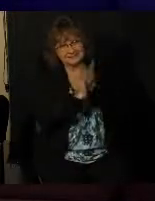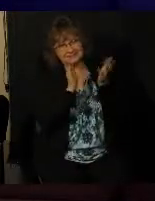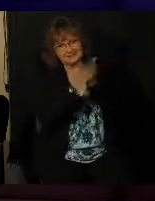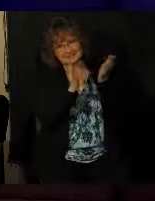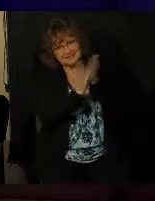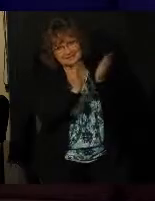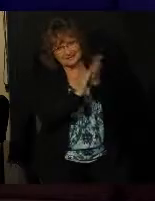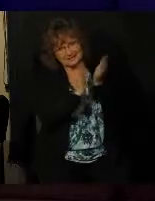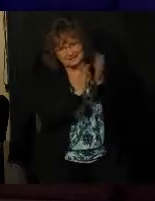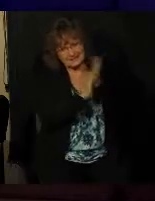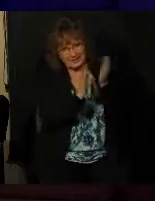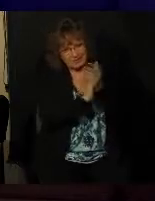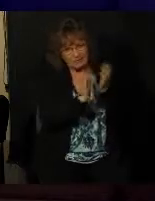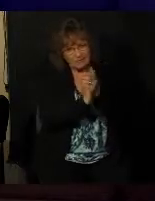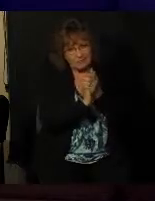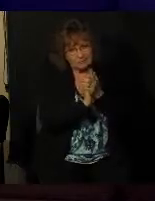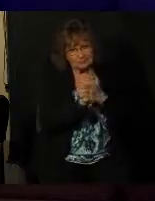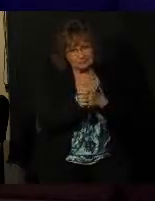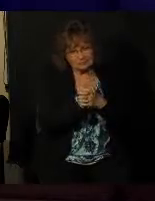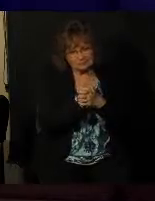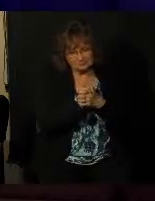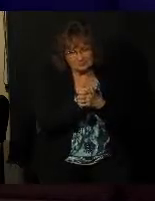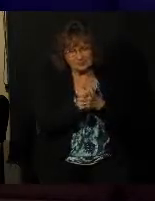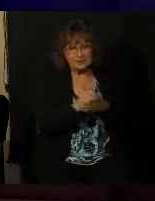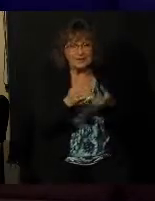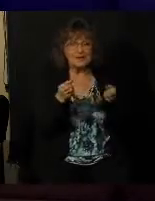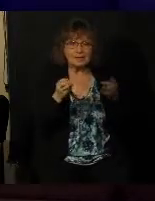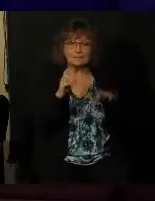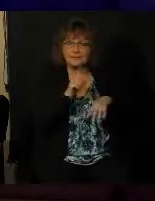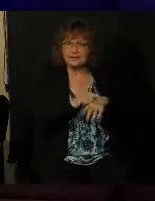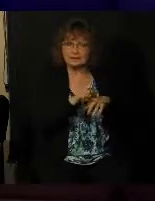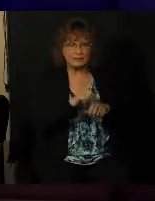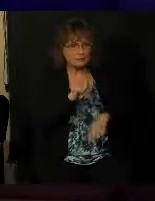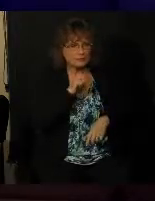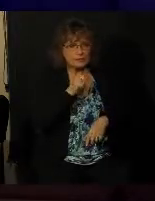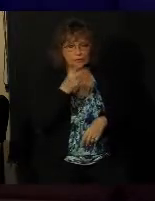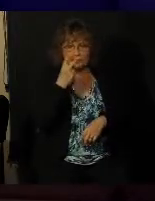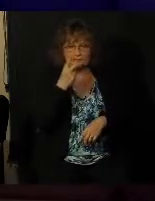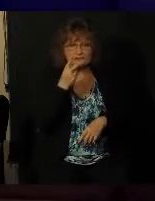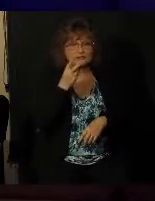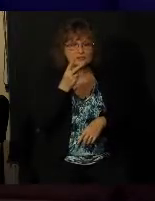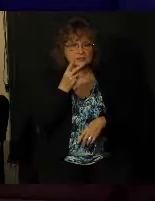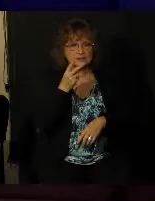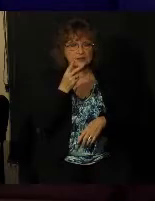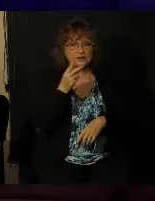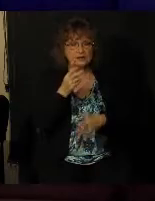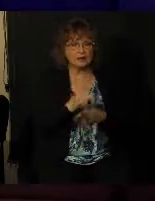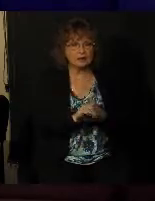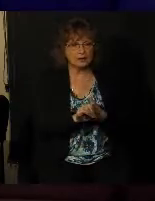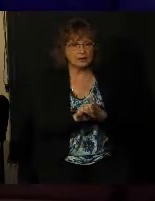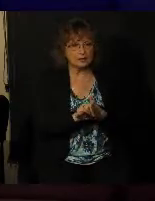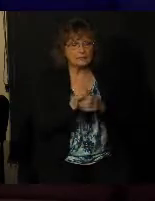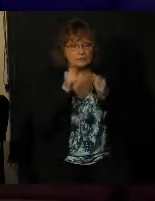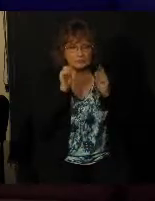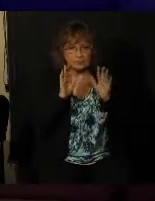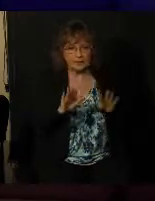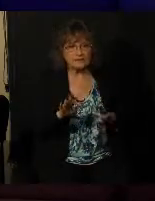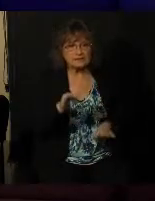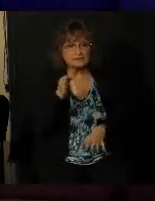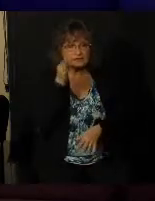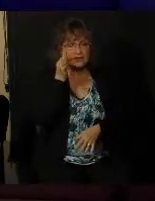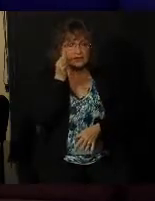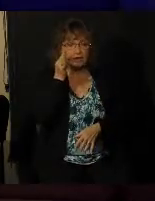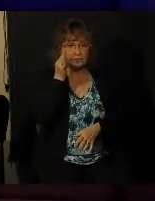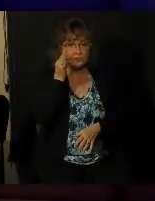What a reminder tonight. You know, a lot of times we don't get to see the fruit. God lets you see some fruit